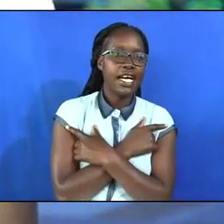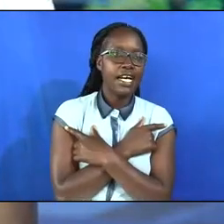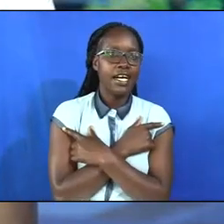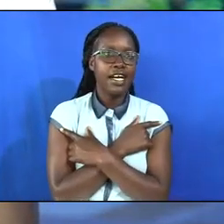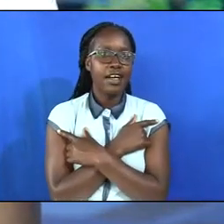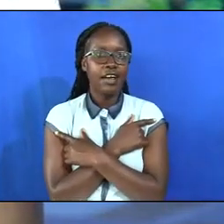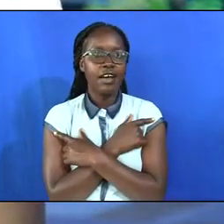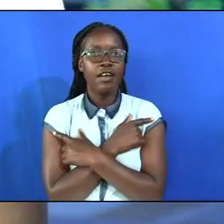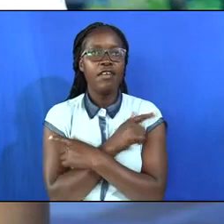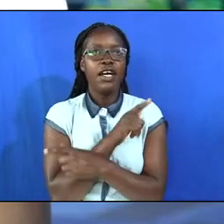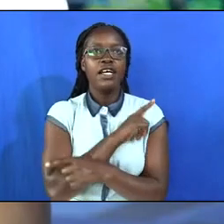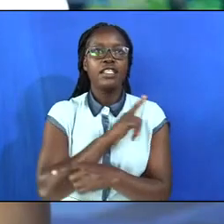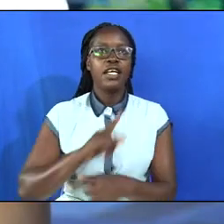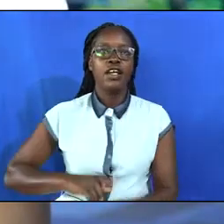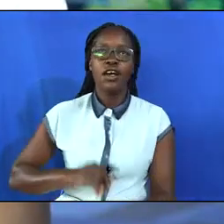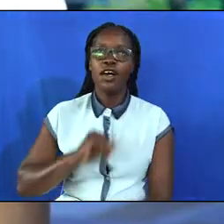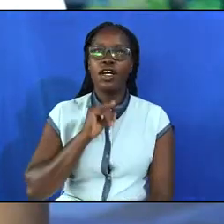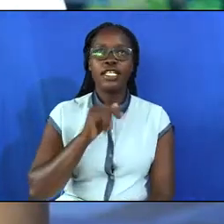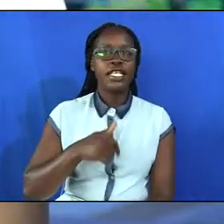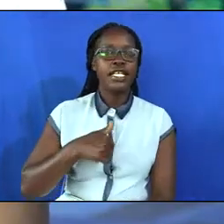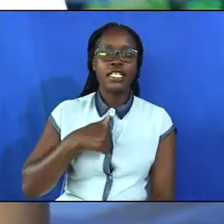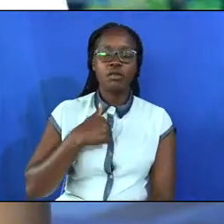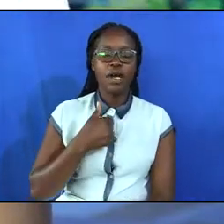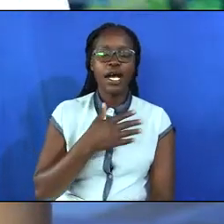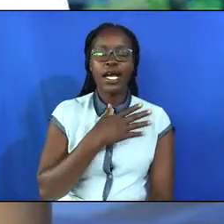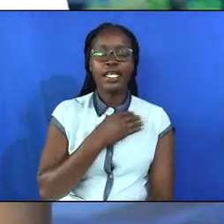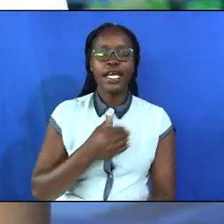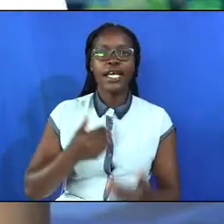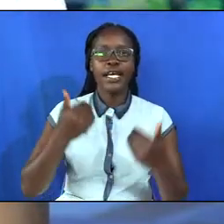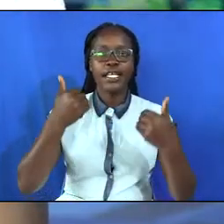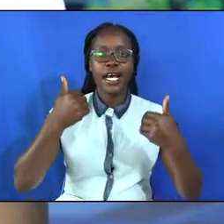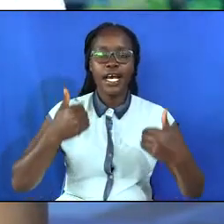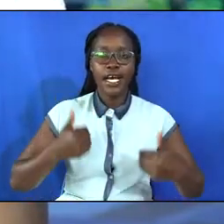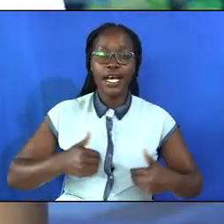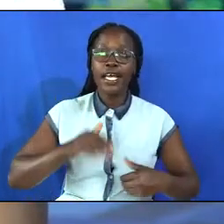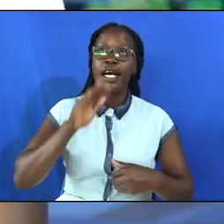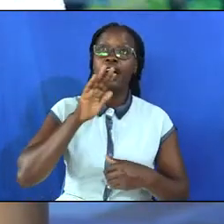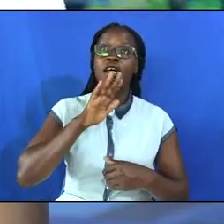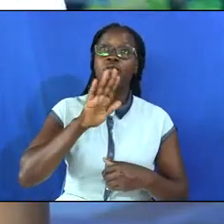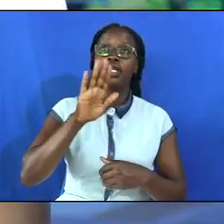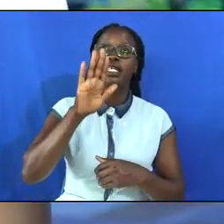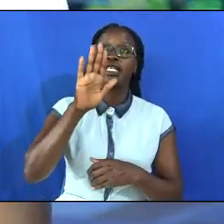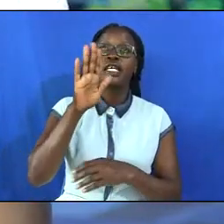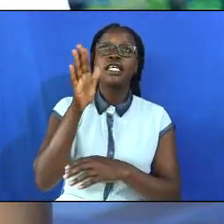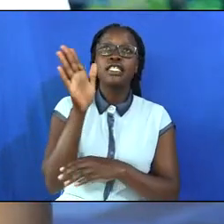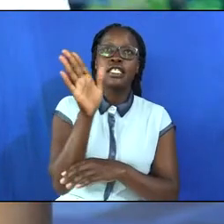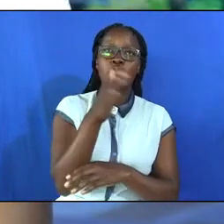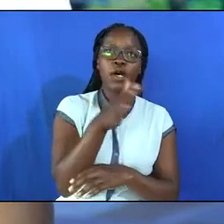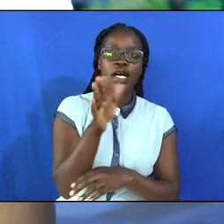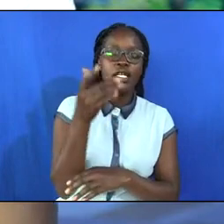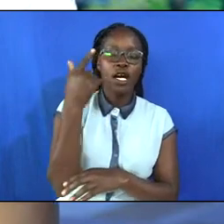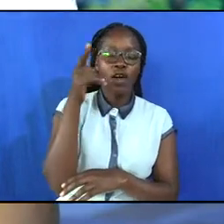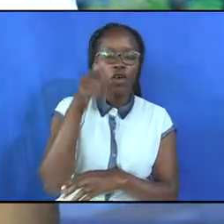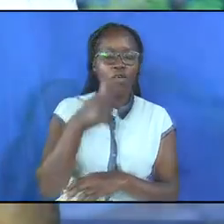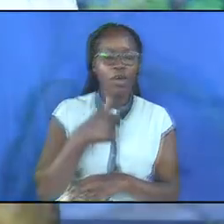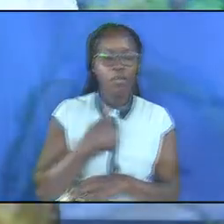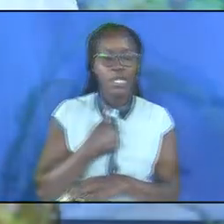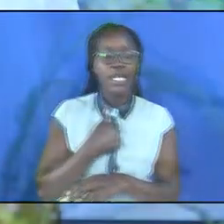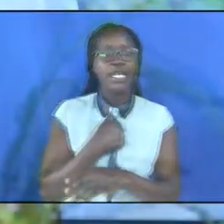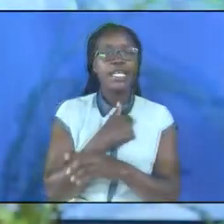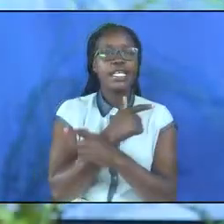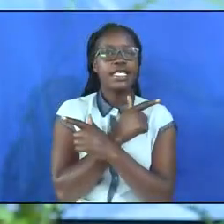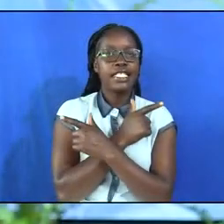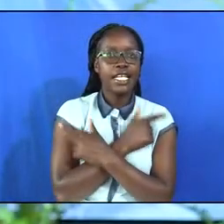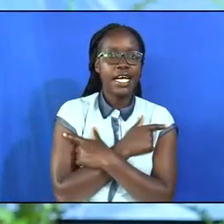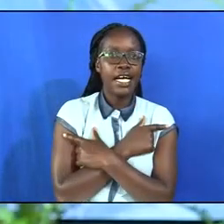is love. The Lord is mine and I am His. His banner over